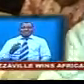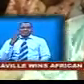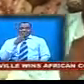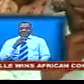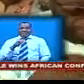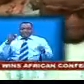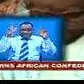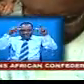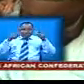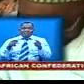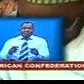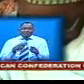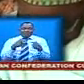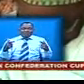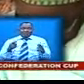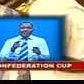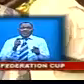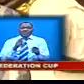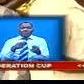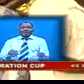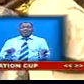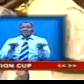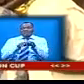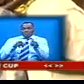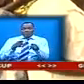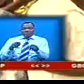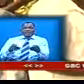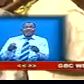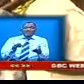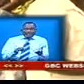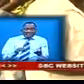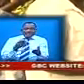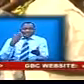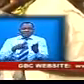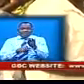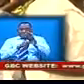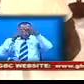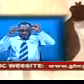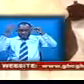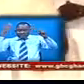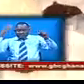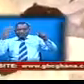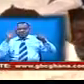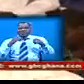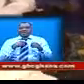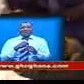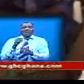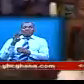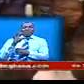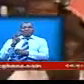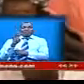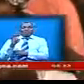with Islamic tradition, a prominent person like former Vice President Alhaji Aliu Mahama, there will be a